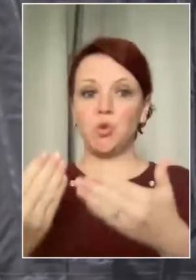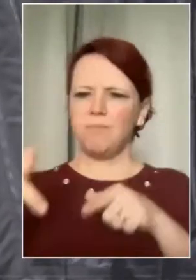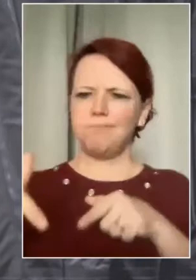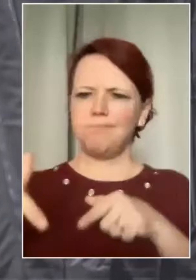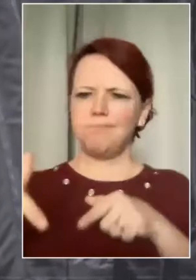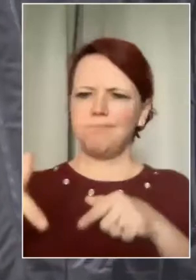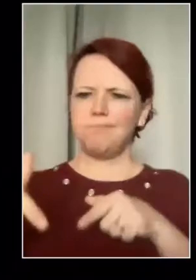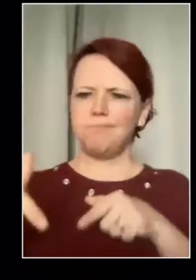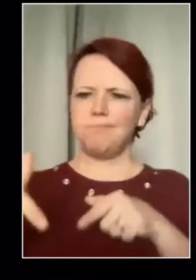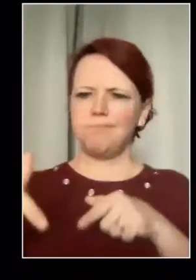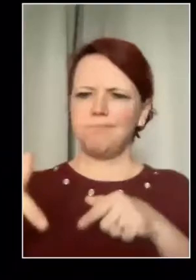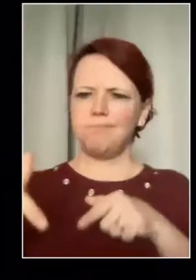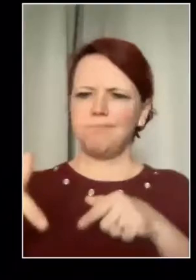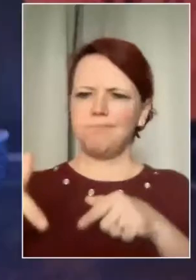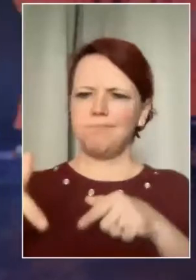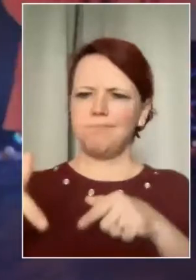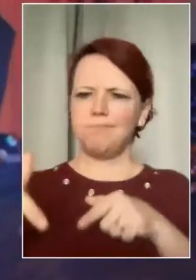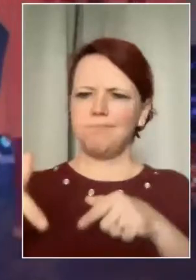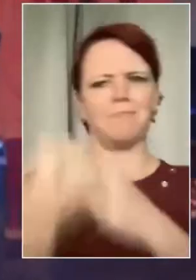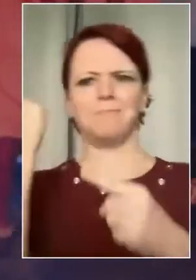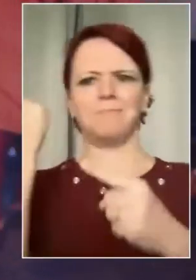years.